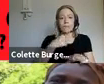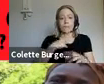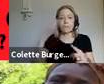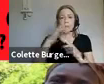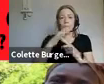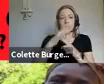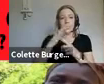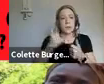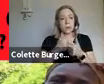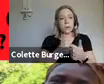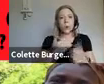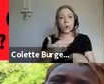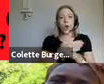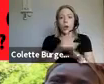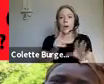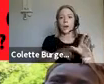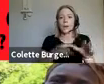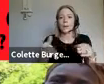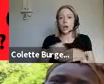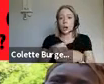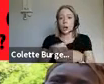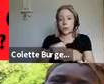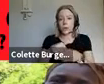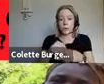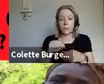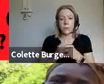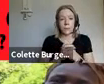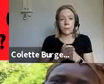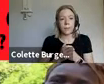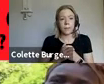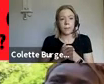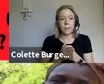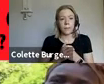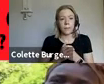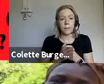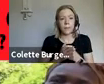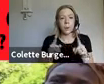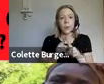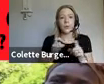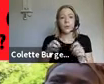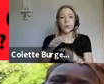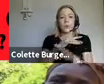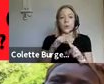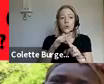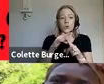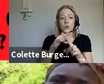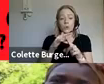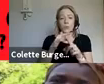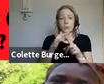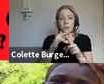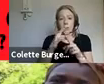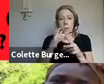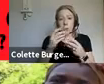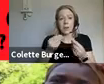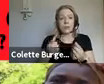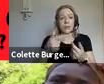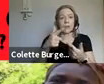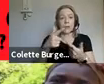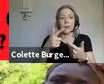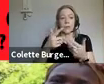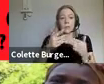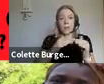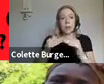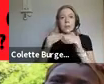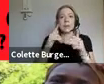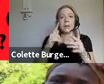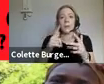supporting early years inclusion as a mechanism for promoting social cohesion and equity by addressing discrimination in communities and reducing